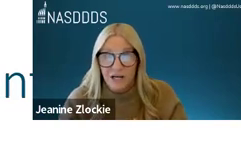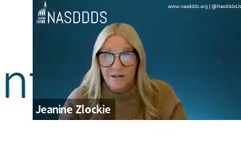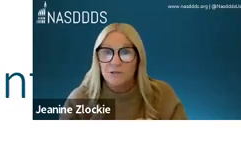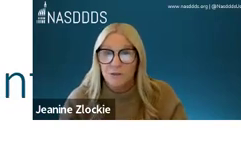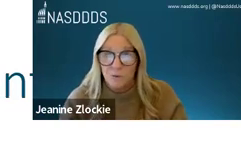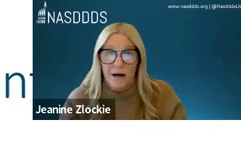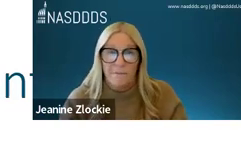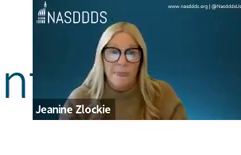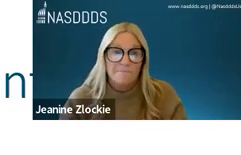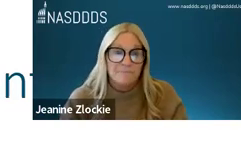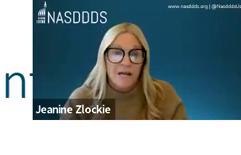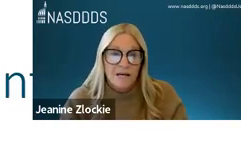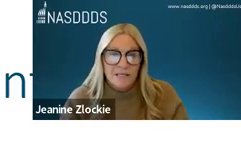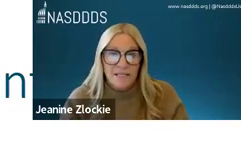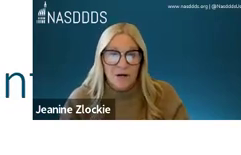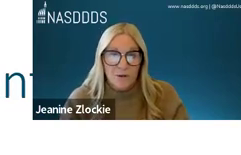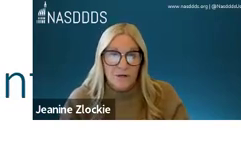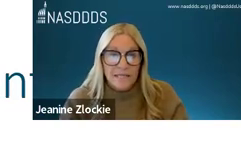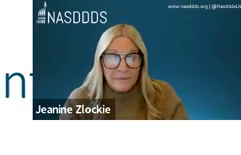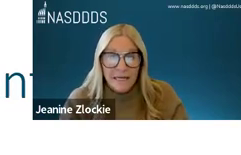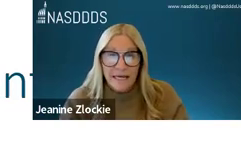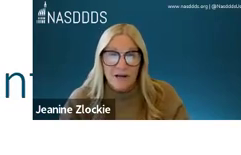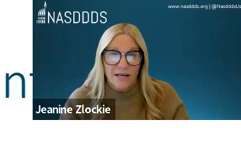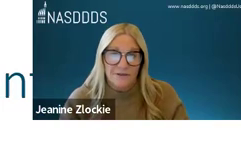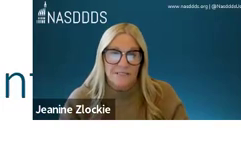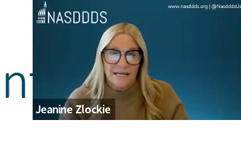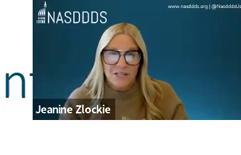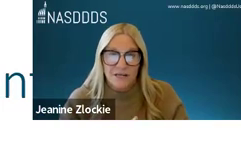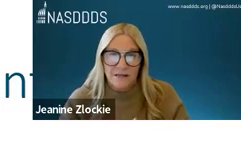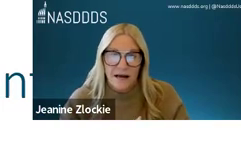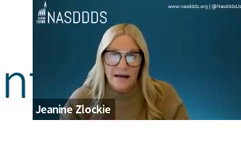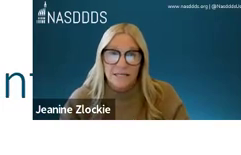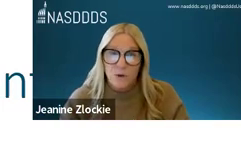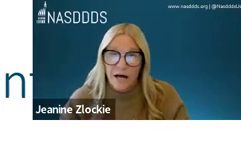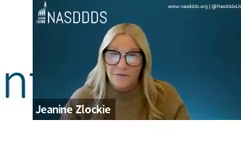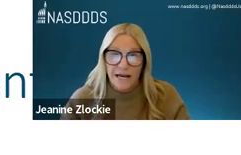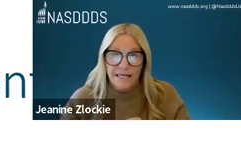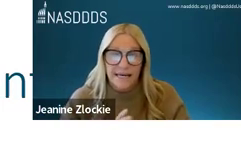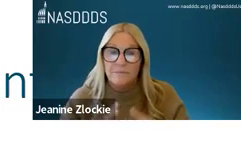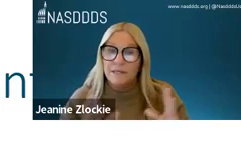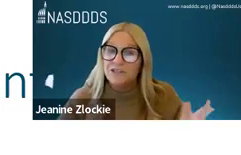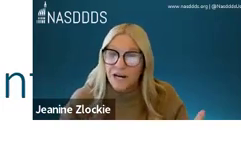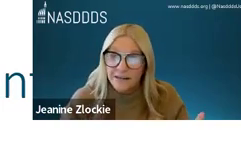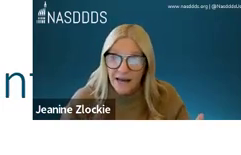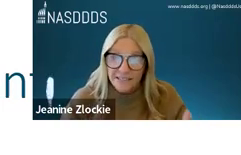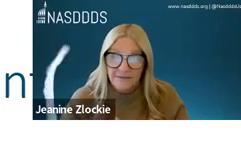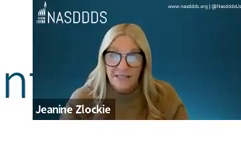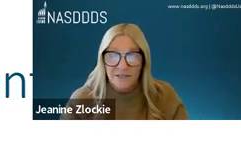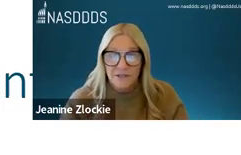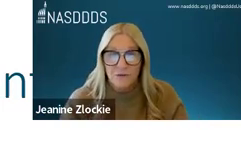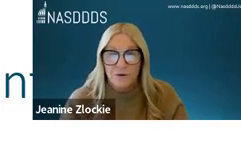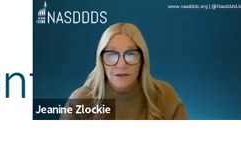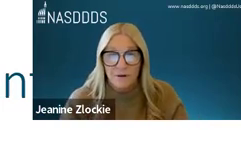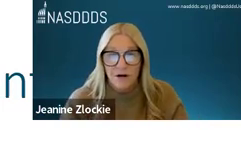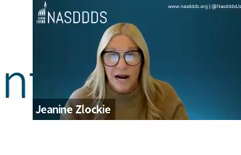75% match on those as well. So claiming an authorization as well for any administrative